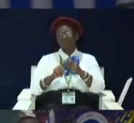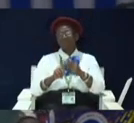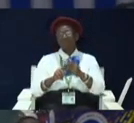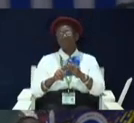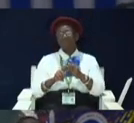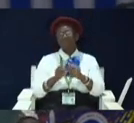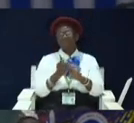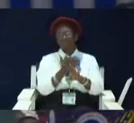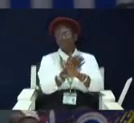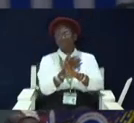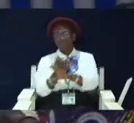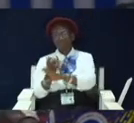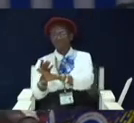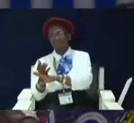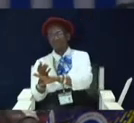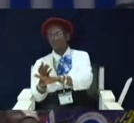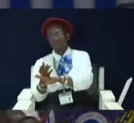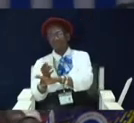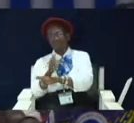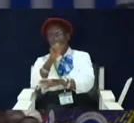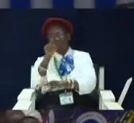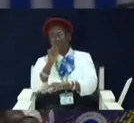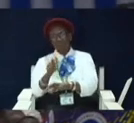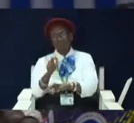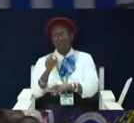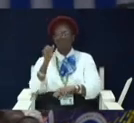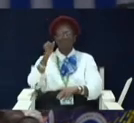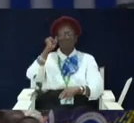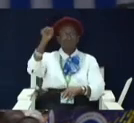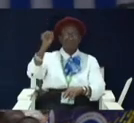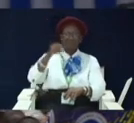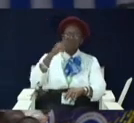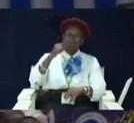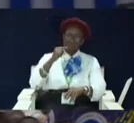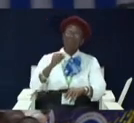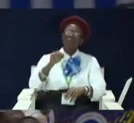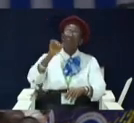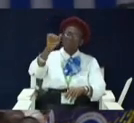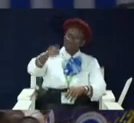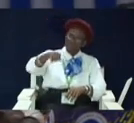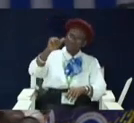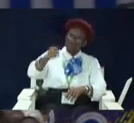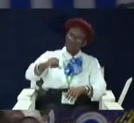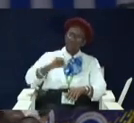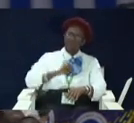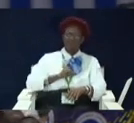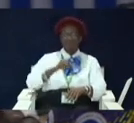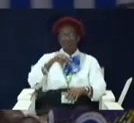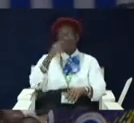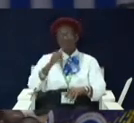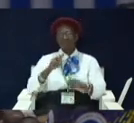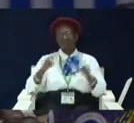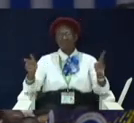lorun. She said yes. O ni won so pe be ni. I said very good. Mo ni tori na o da.